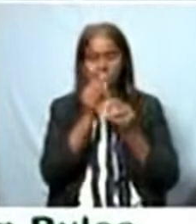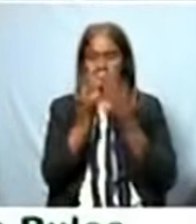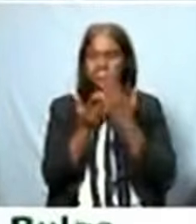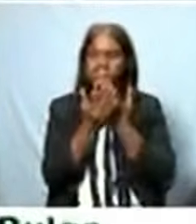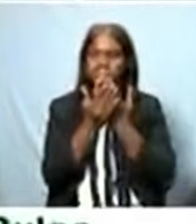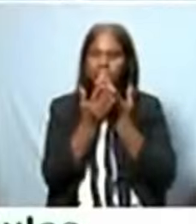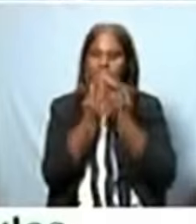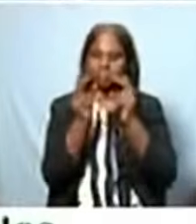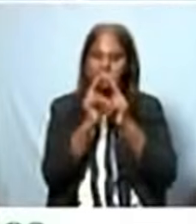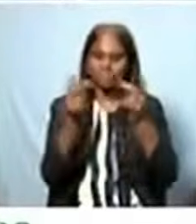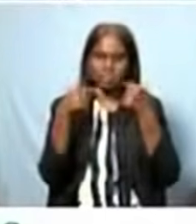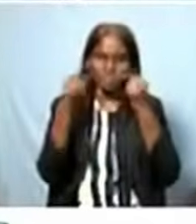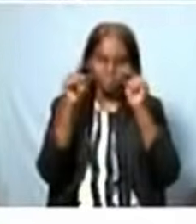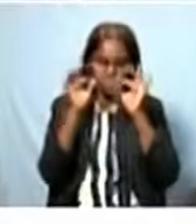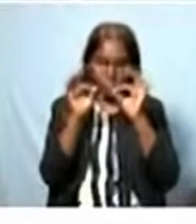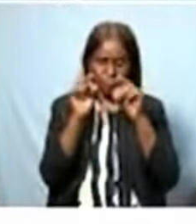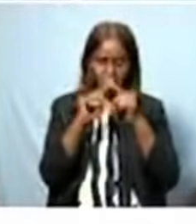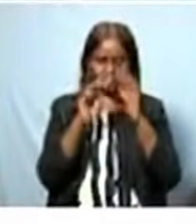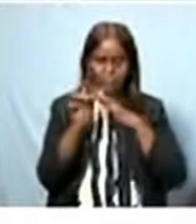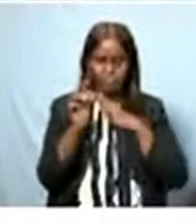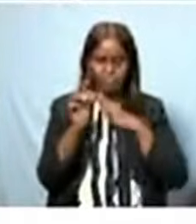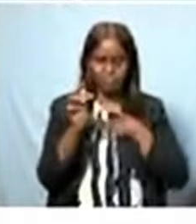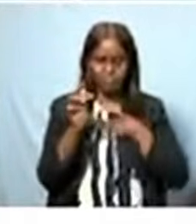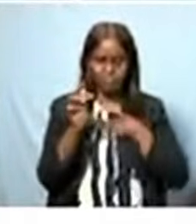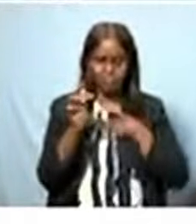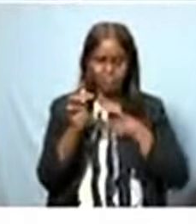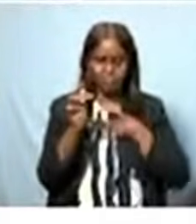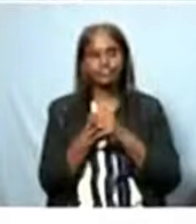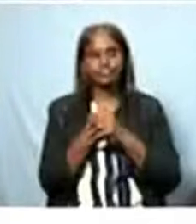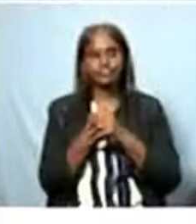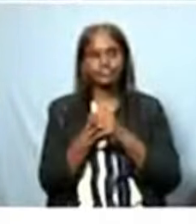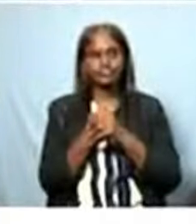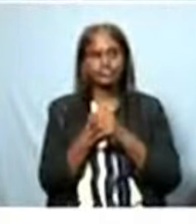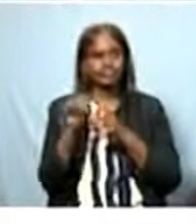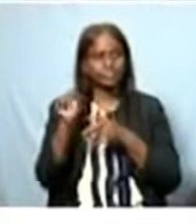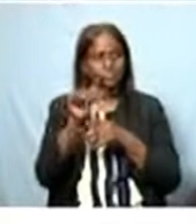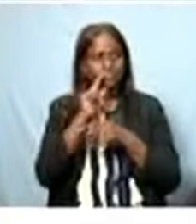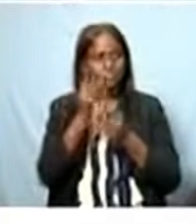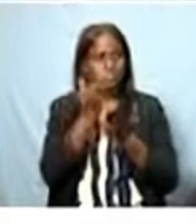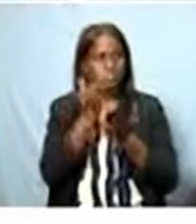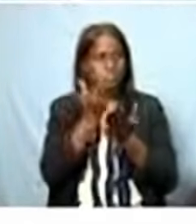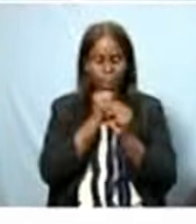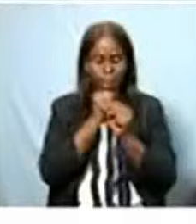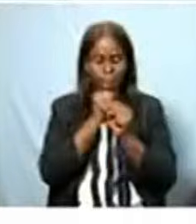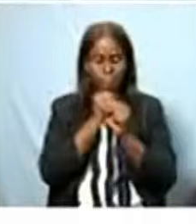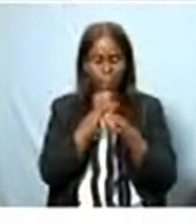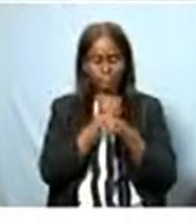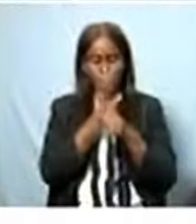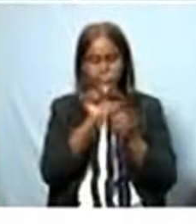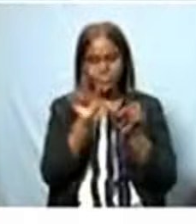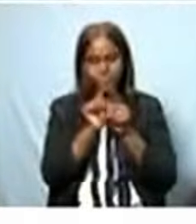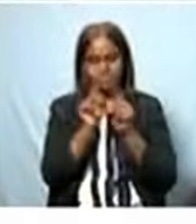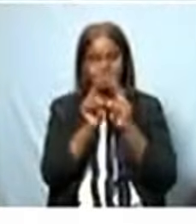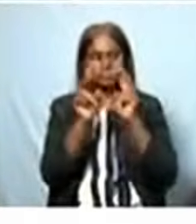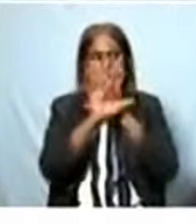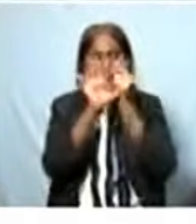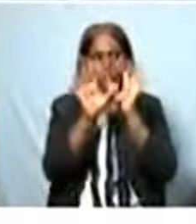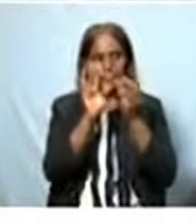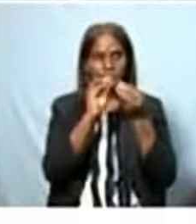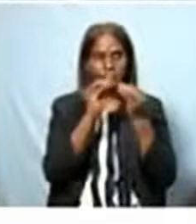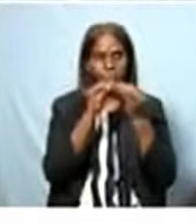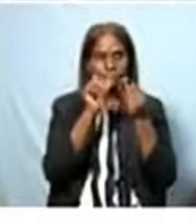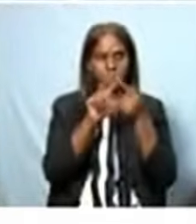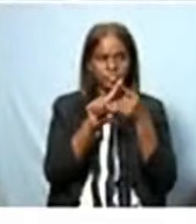suggestions are very progressive, but I know for a fact that their suggestions we're making are very clear. Number